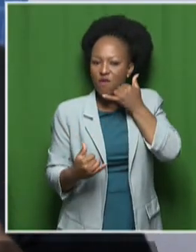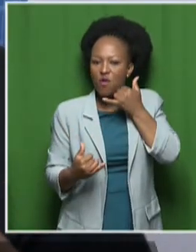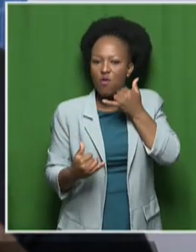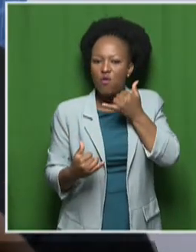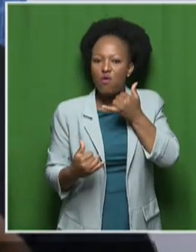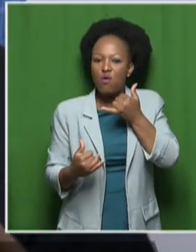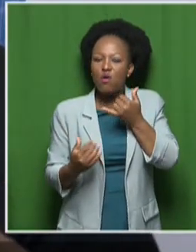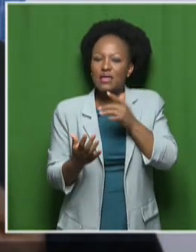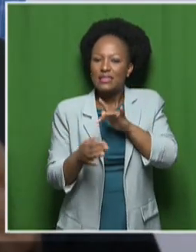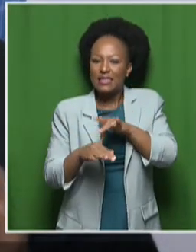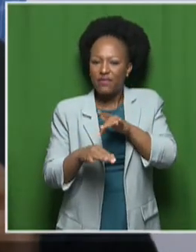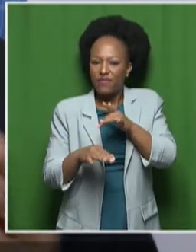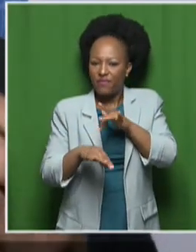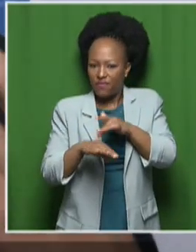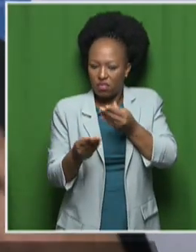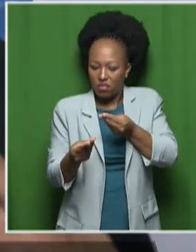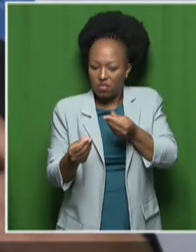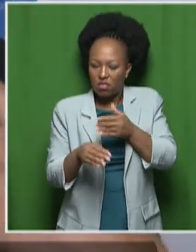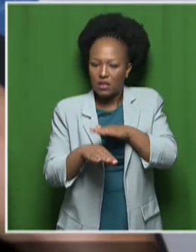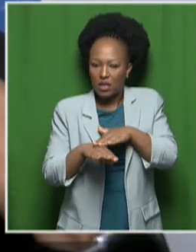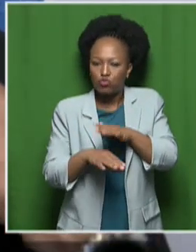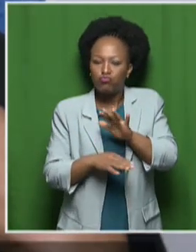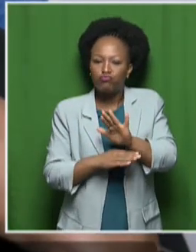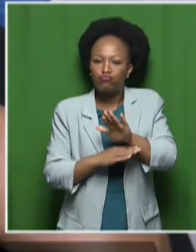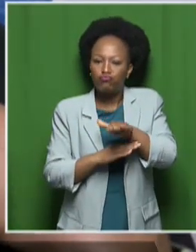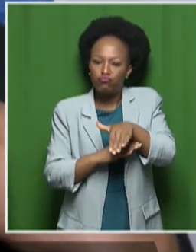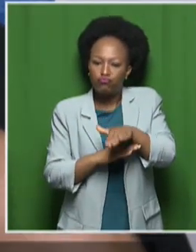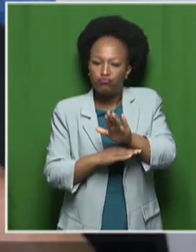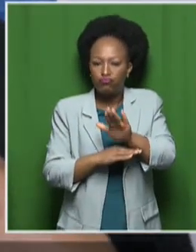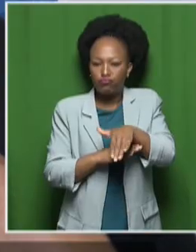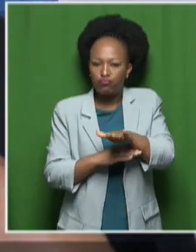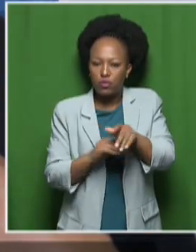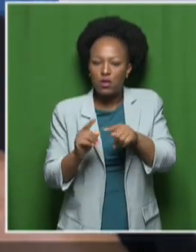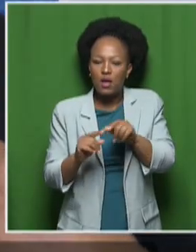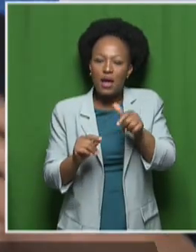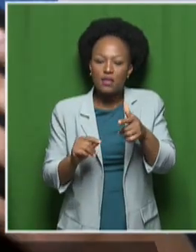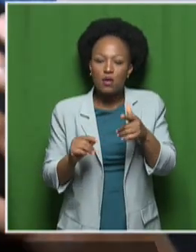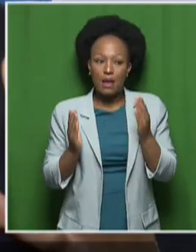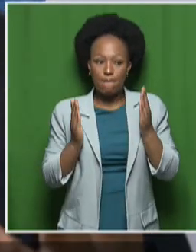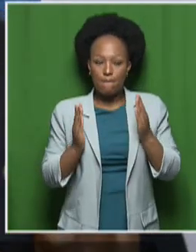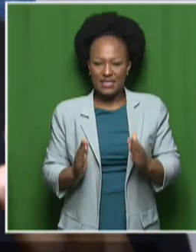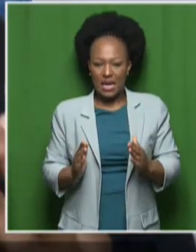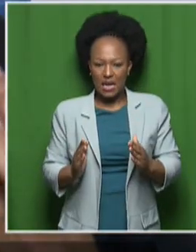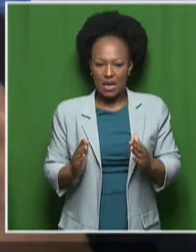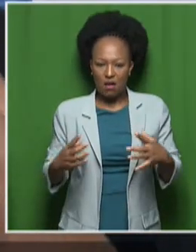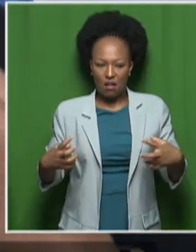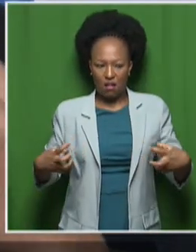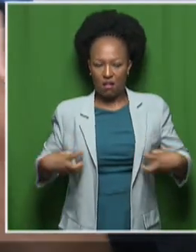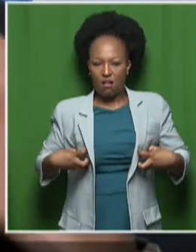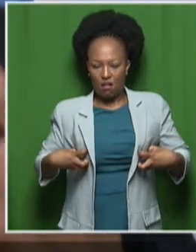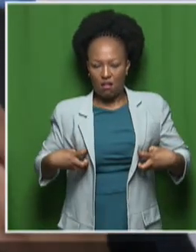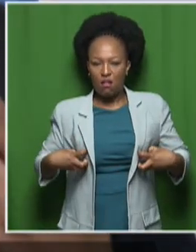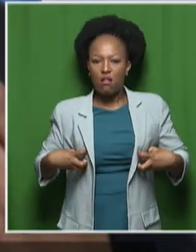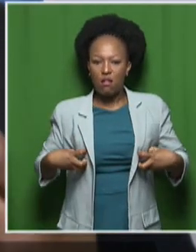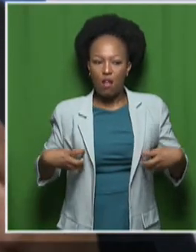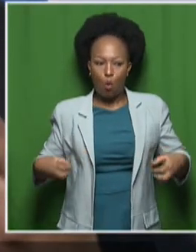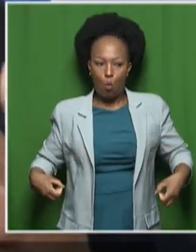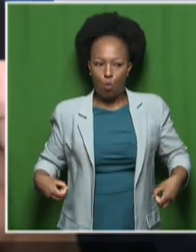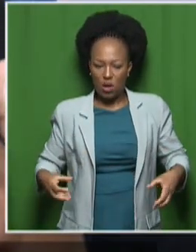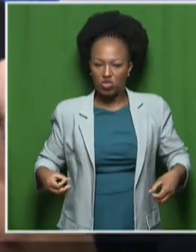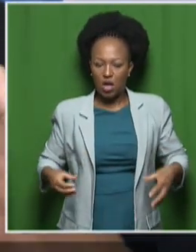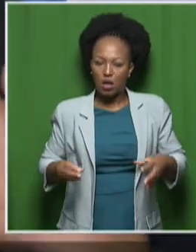increase the sensitivity. And then we have sensors that you can mount on the person's body as well that allow the wheelchair to move with the